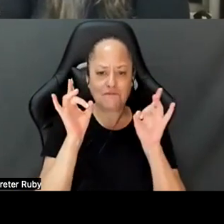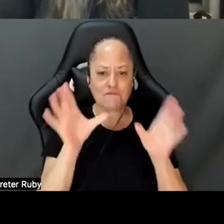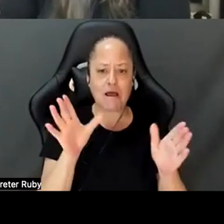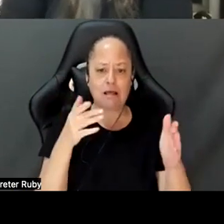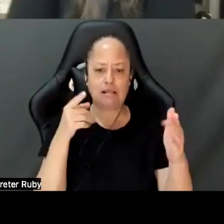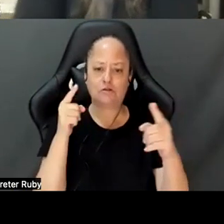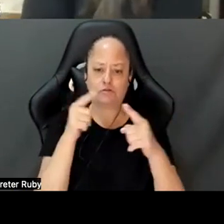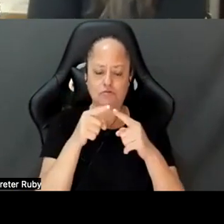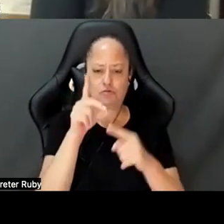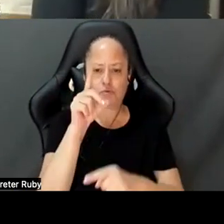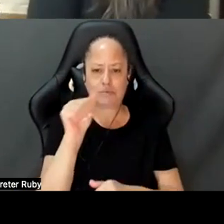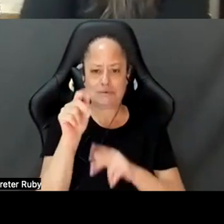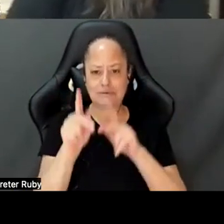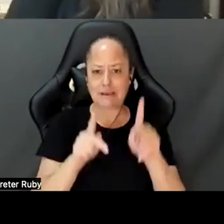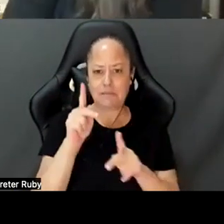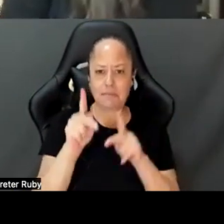disabled people.